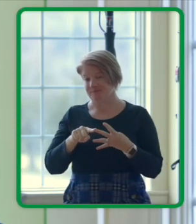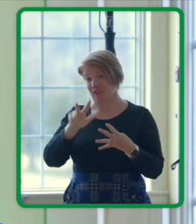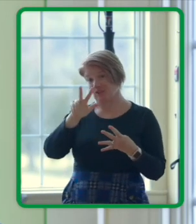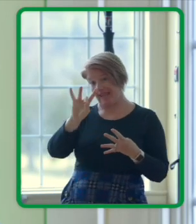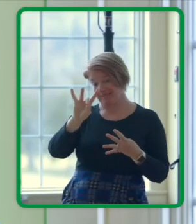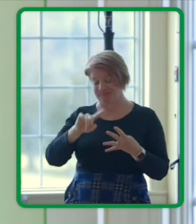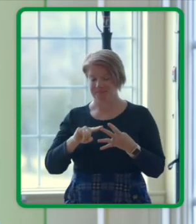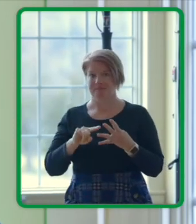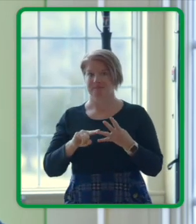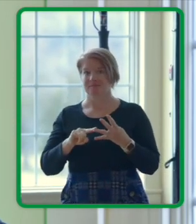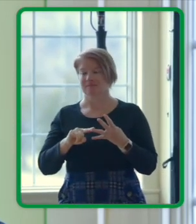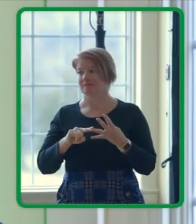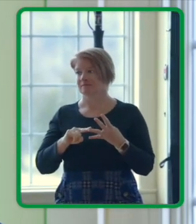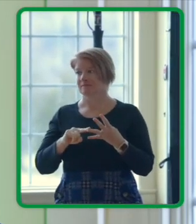38,